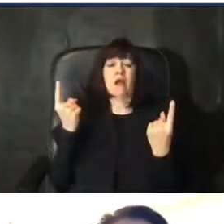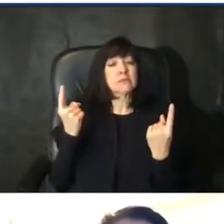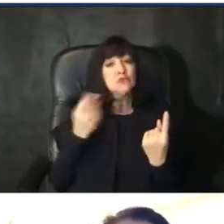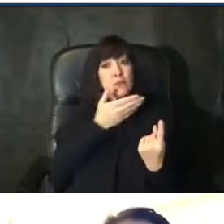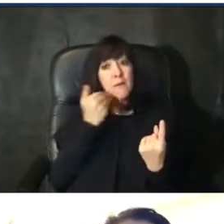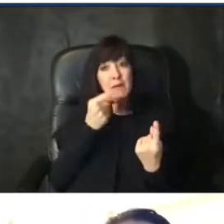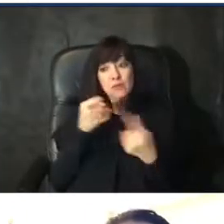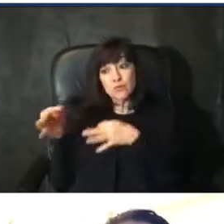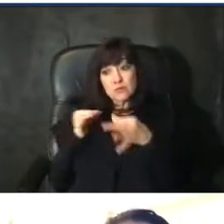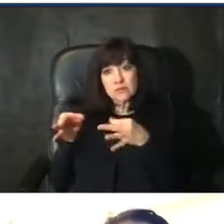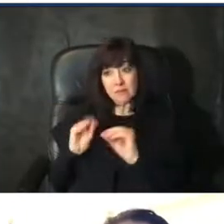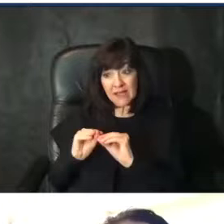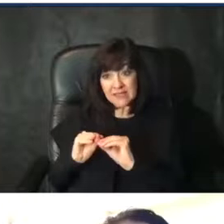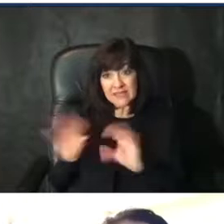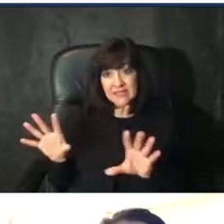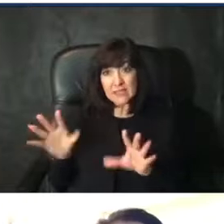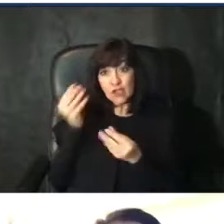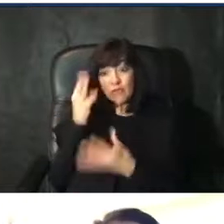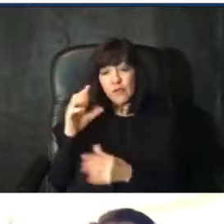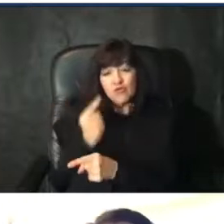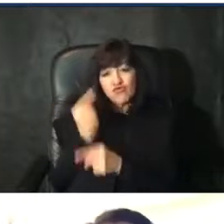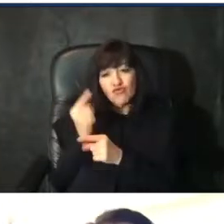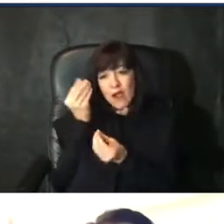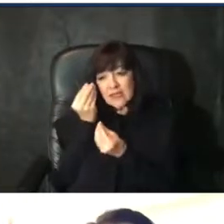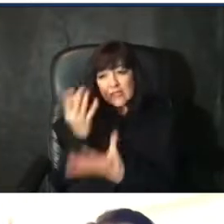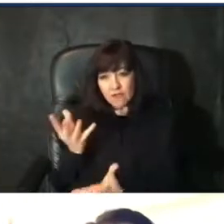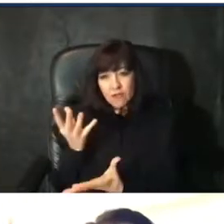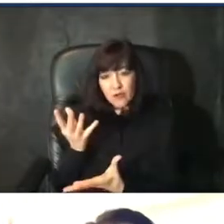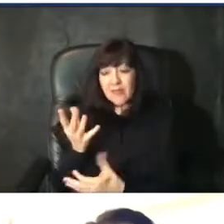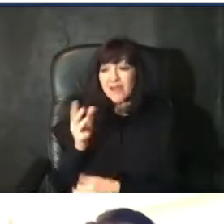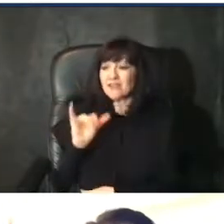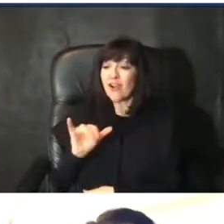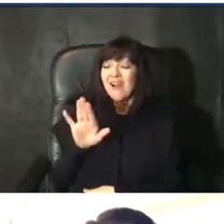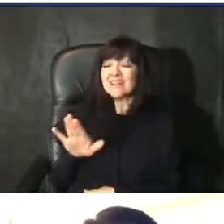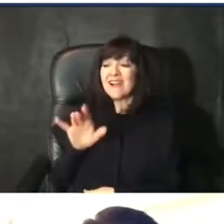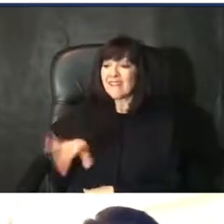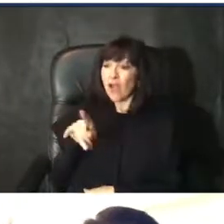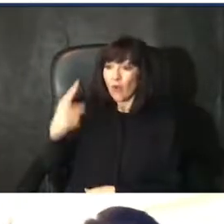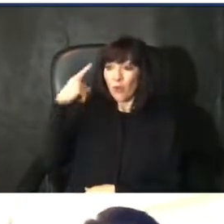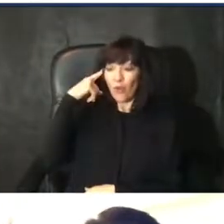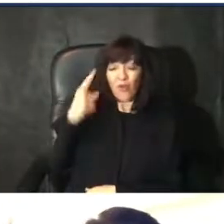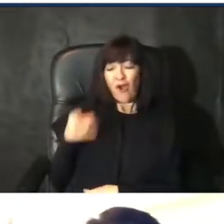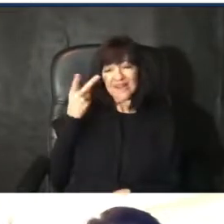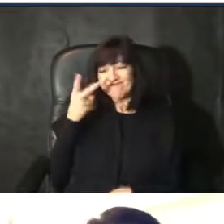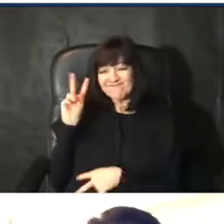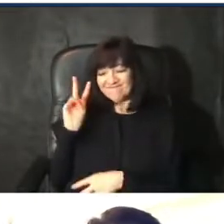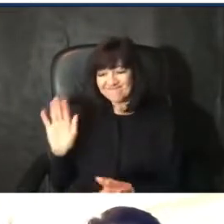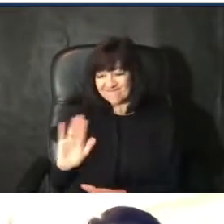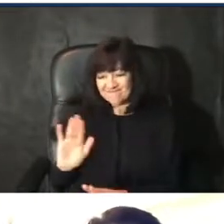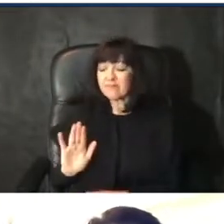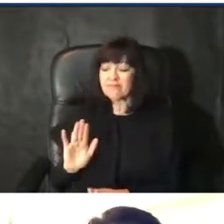Also, trying to create regular routines, but also with like an added layer of flexibility is really